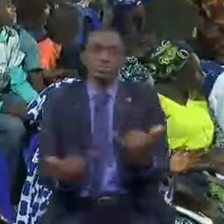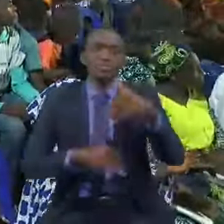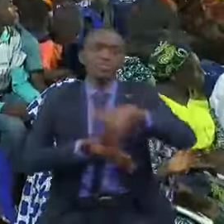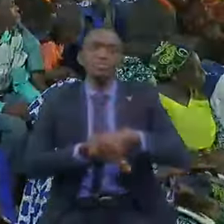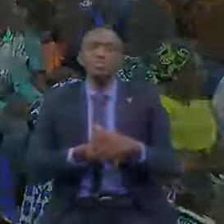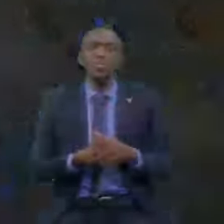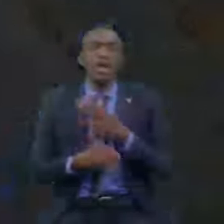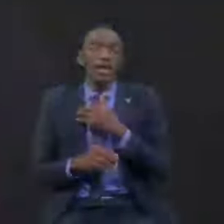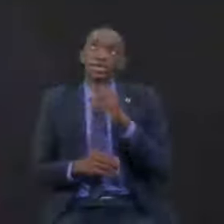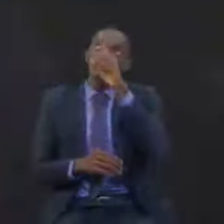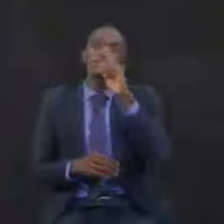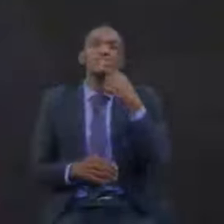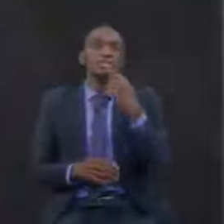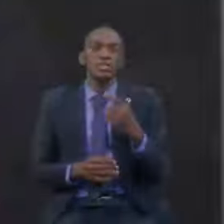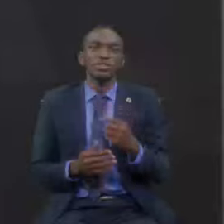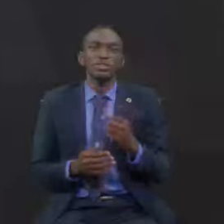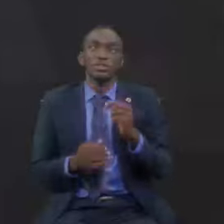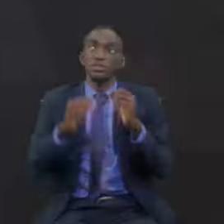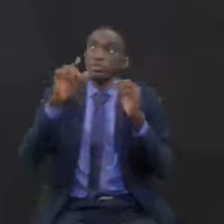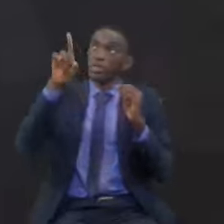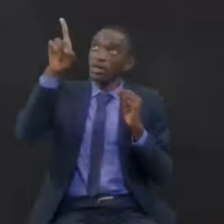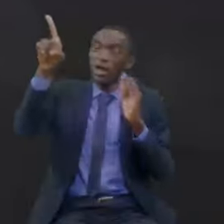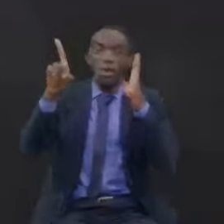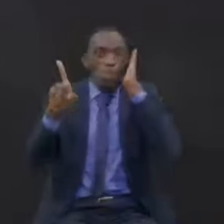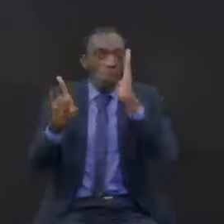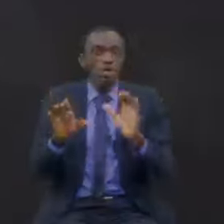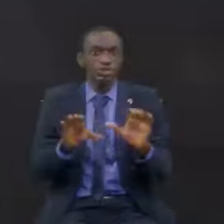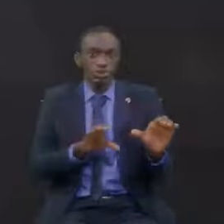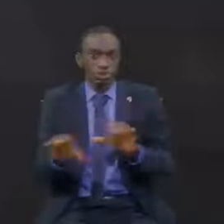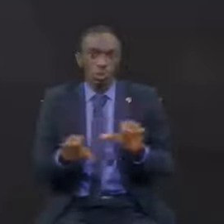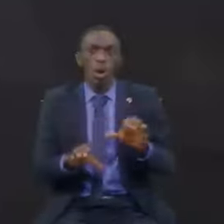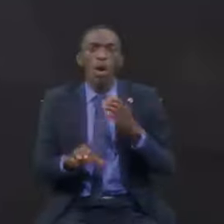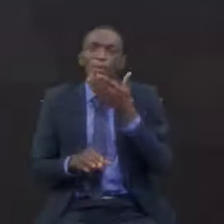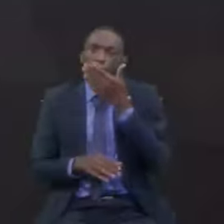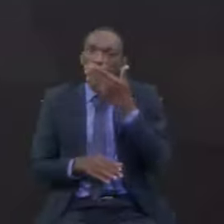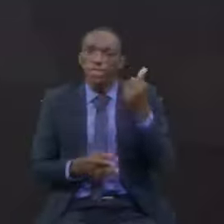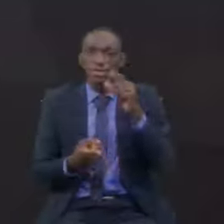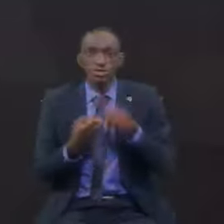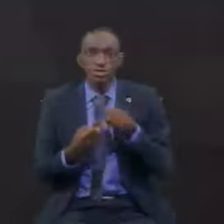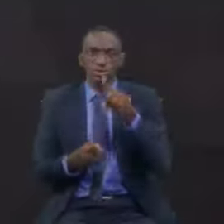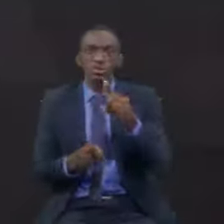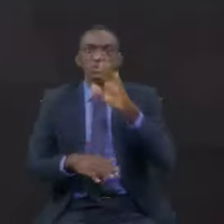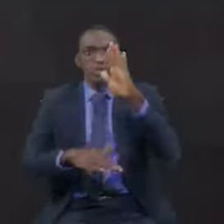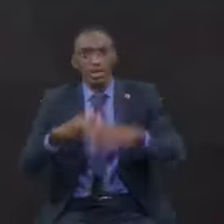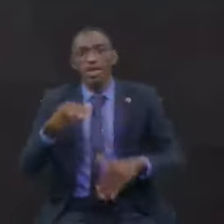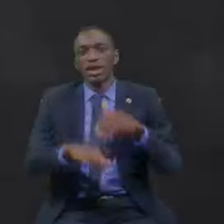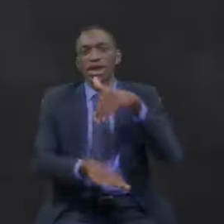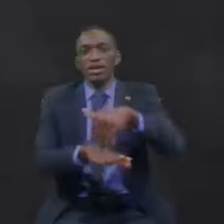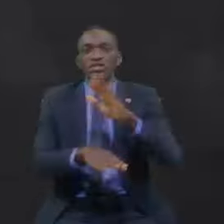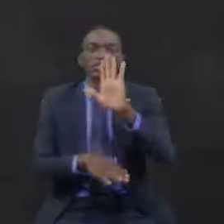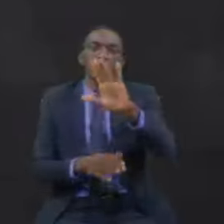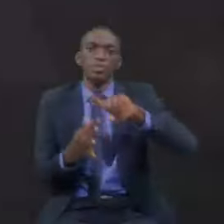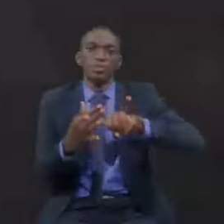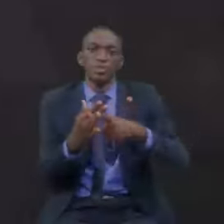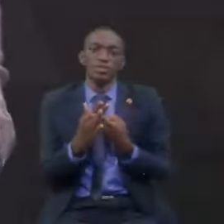he will do better unto you than at your